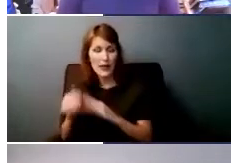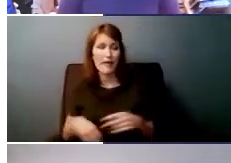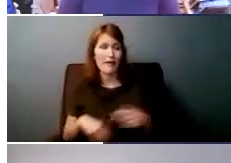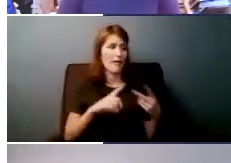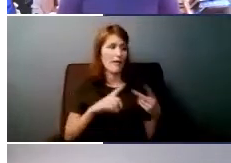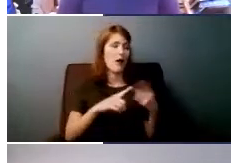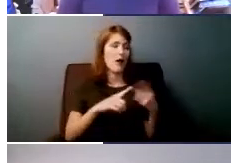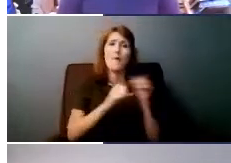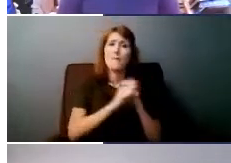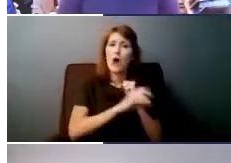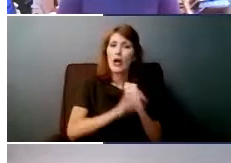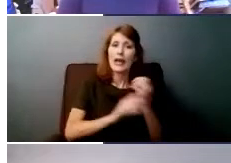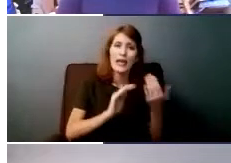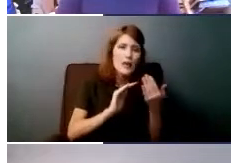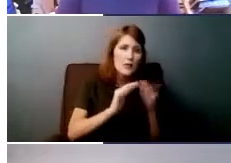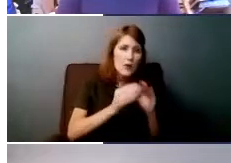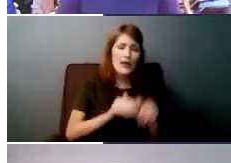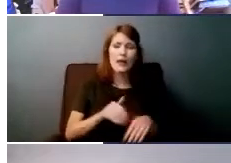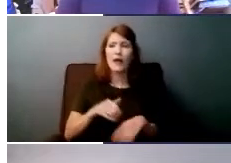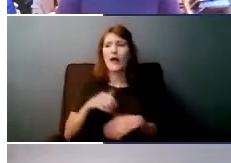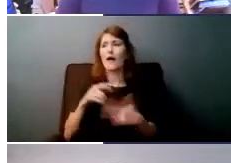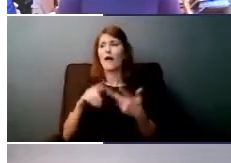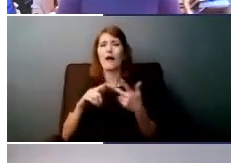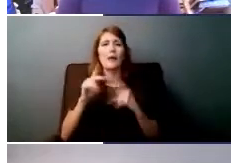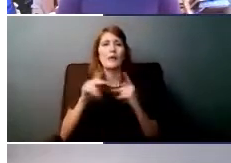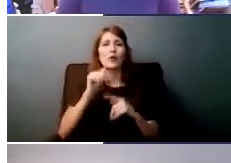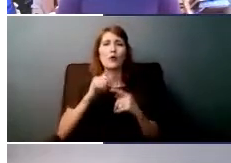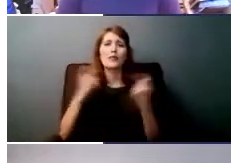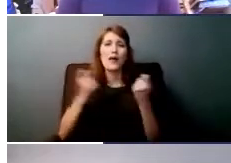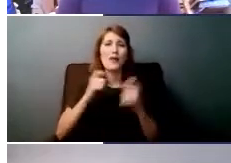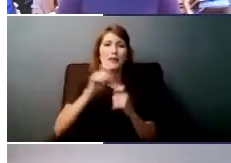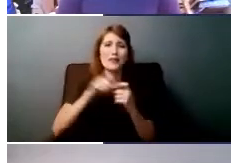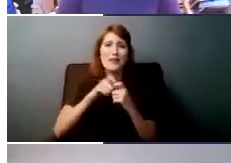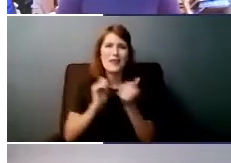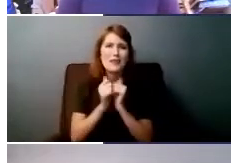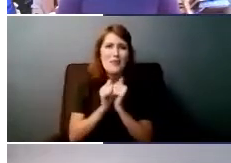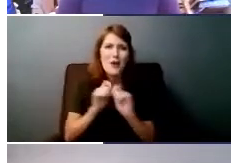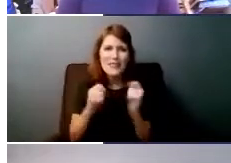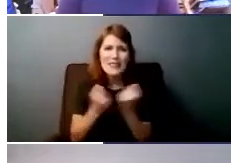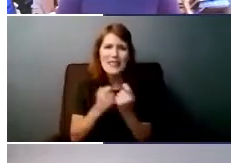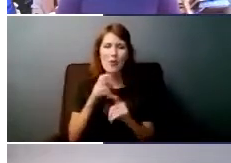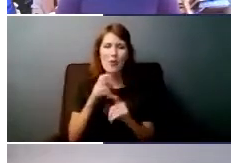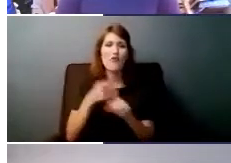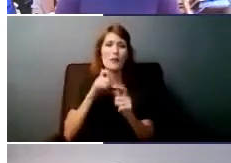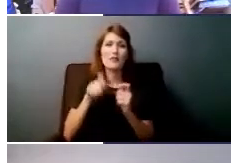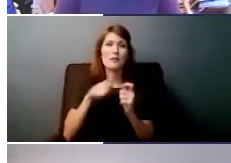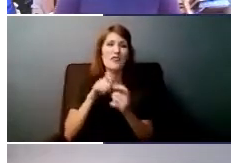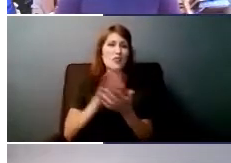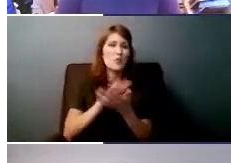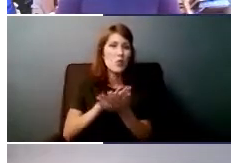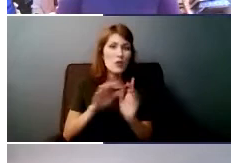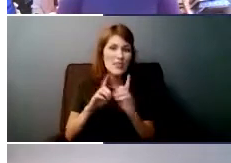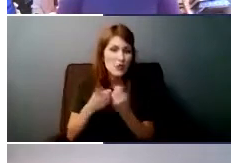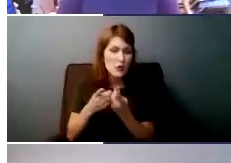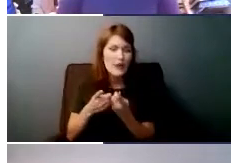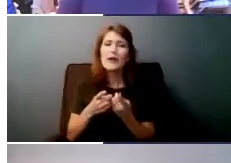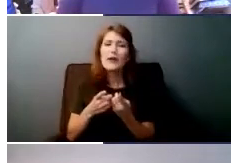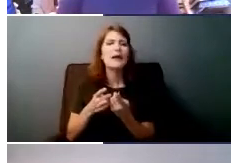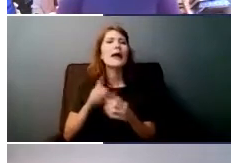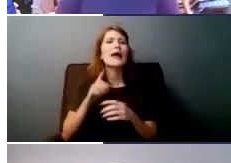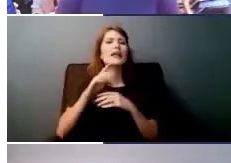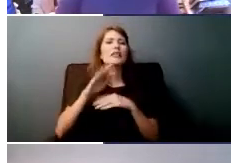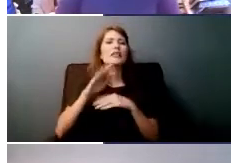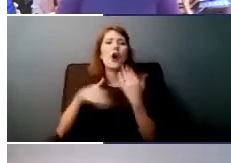whether it's people that celebrate a specific sports team or that are from a specific school or school district. It's all about establishing and